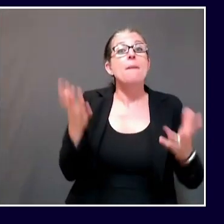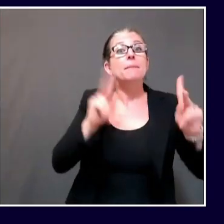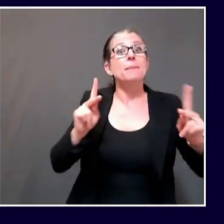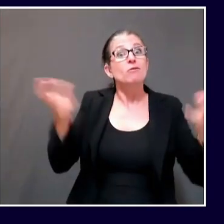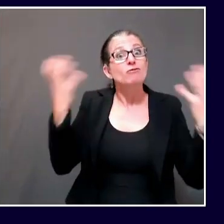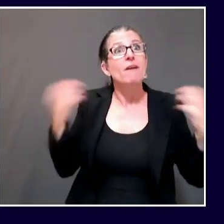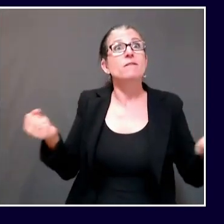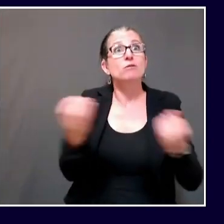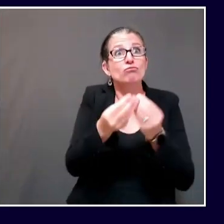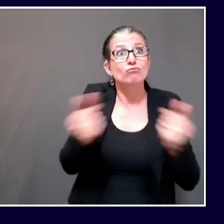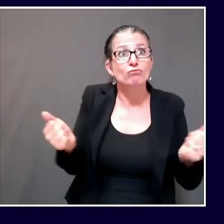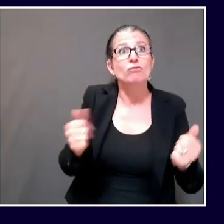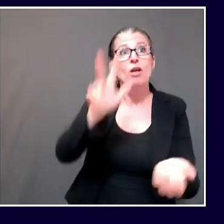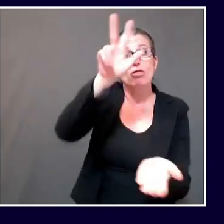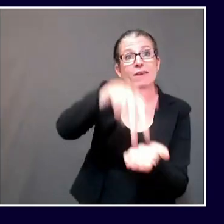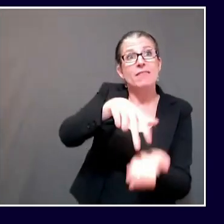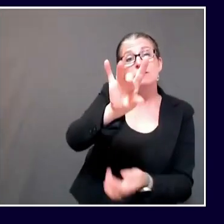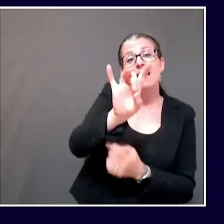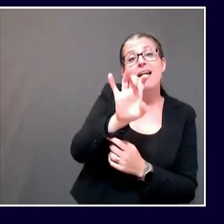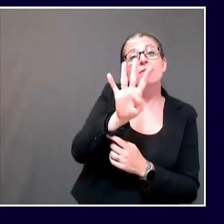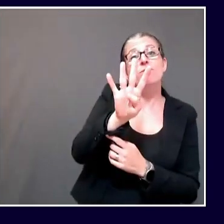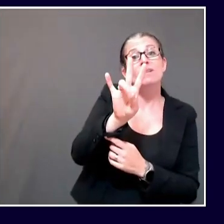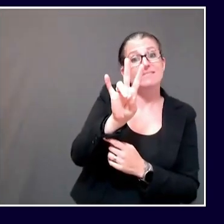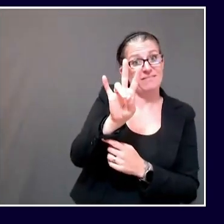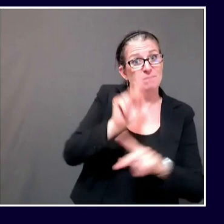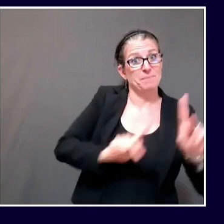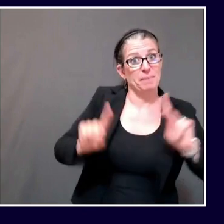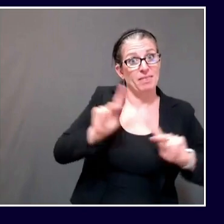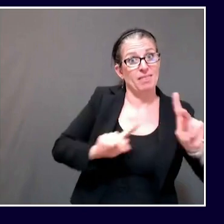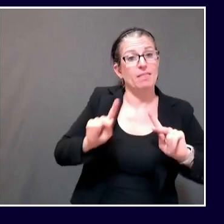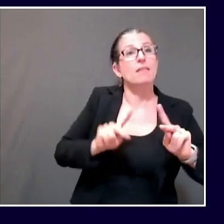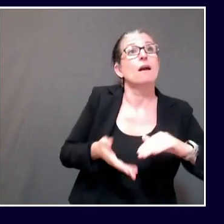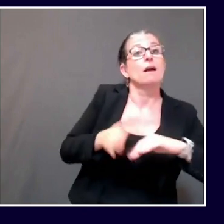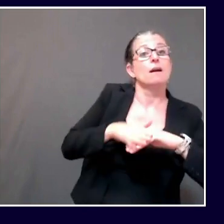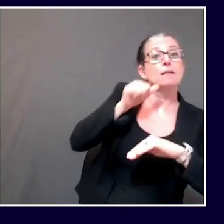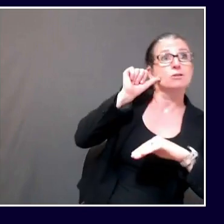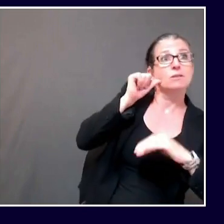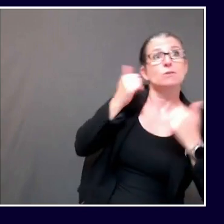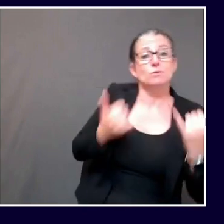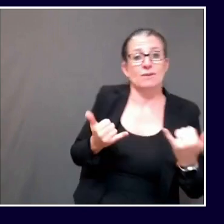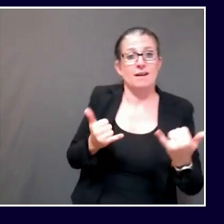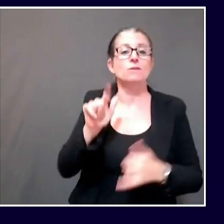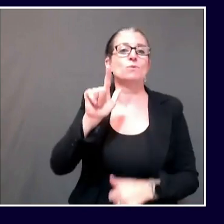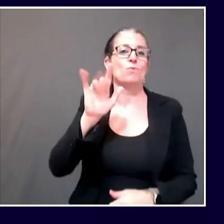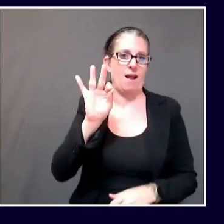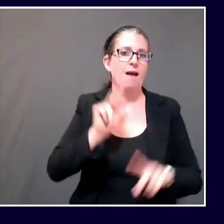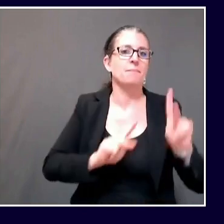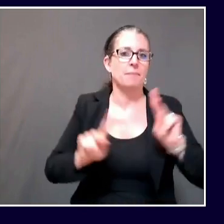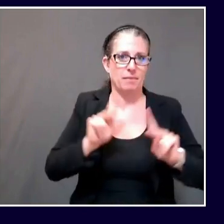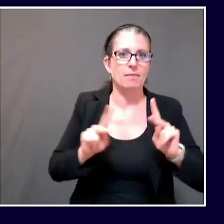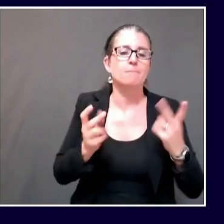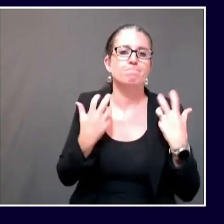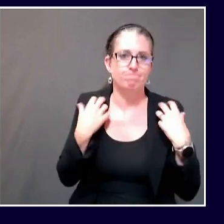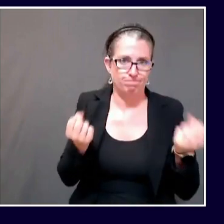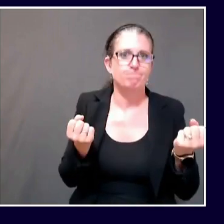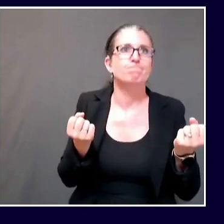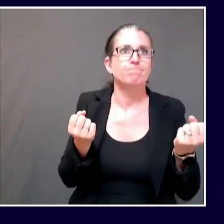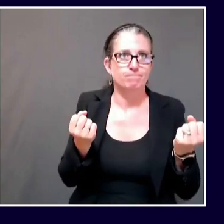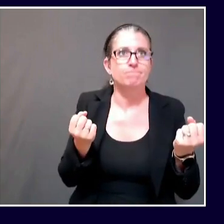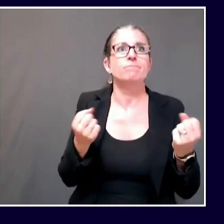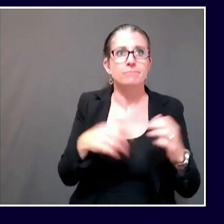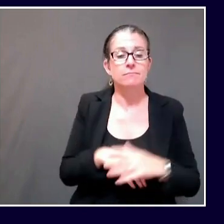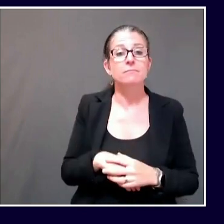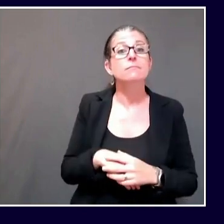3,847 have recovered, an increase of 29 recoveries since yesterday. Among our cases are